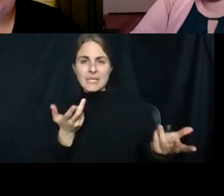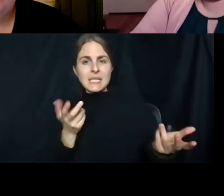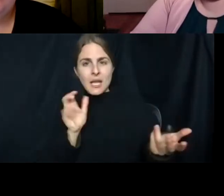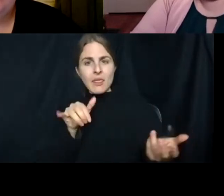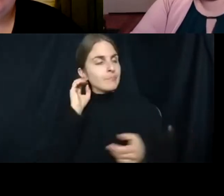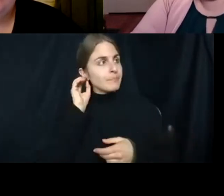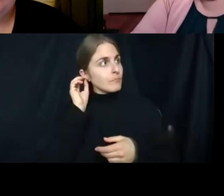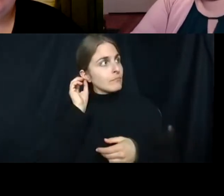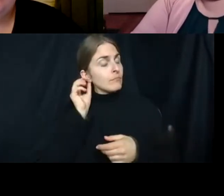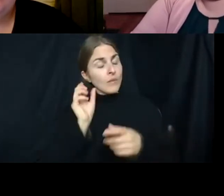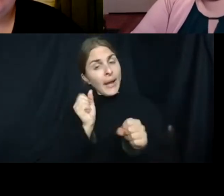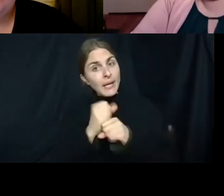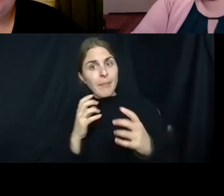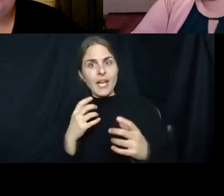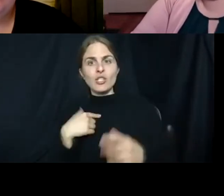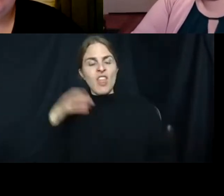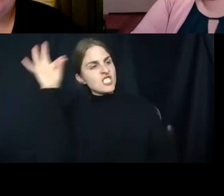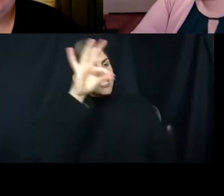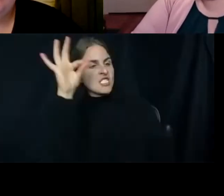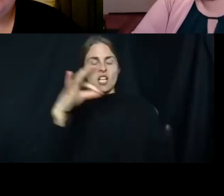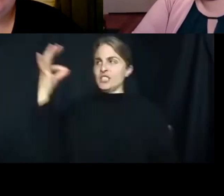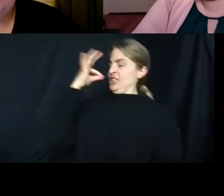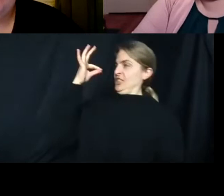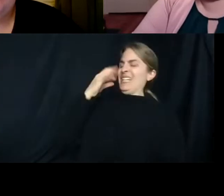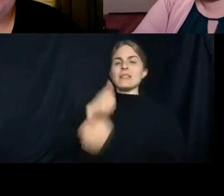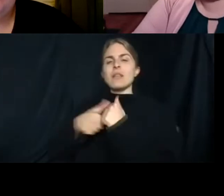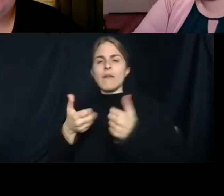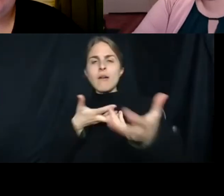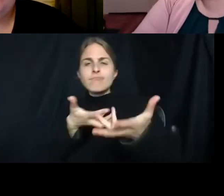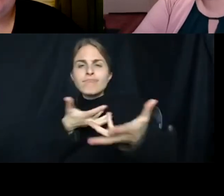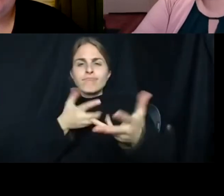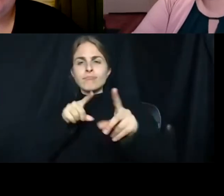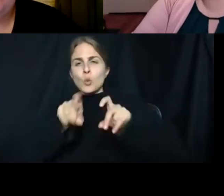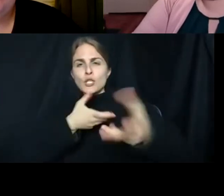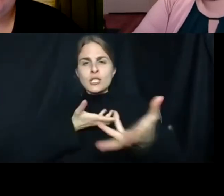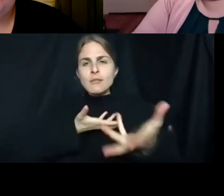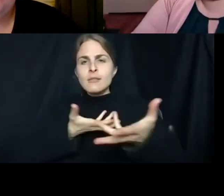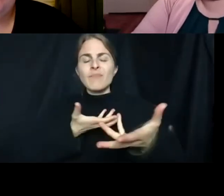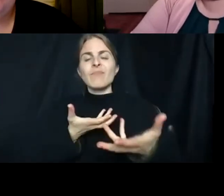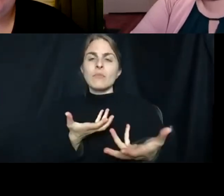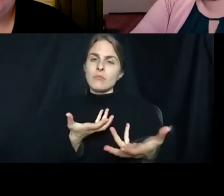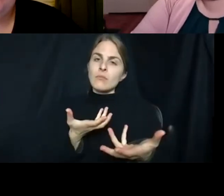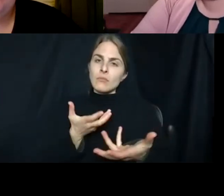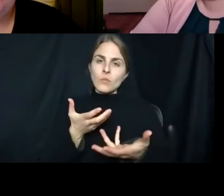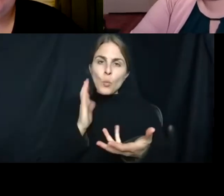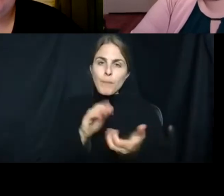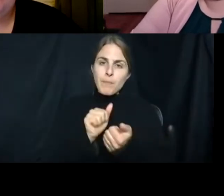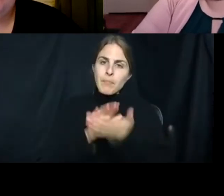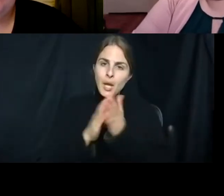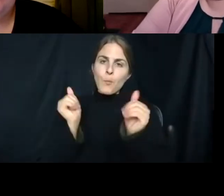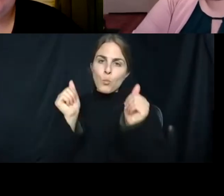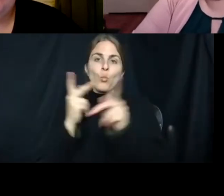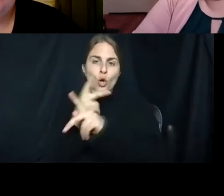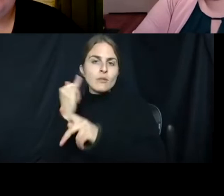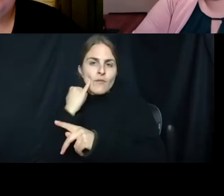can imagine the sort of talking at versus questions grows even more so, right? And so I think